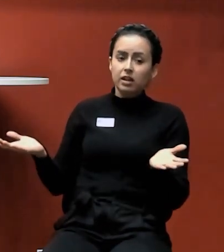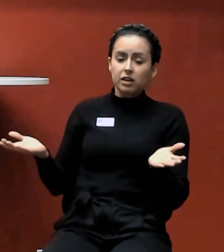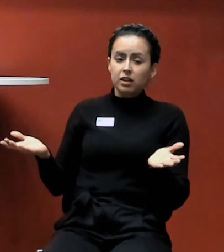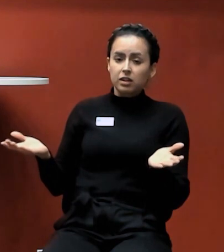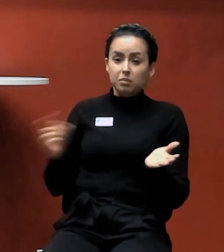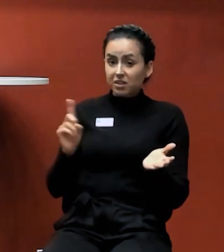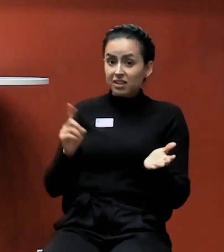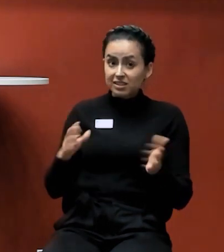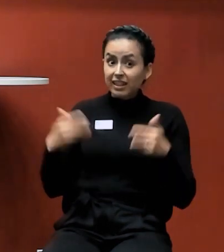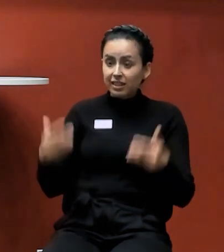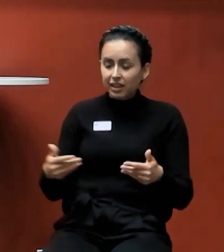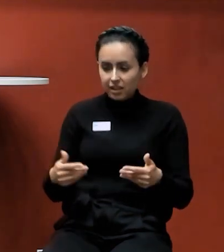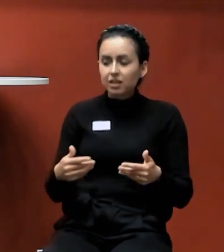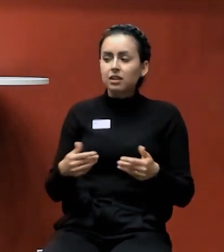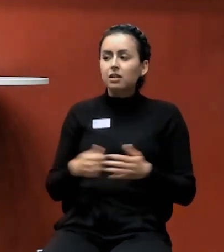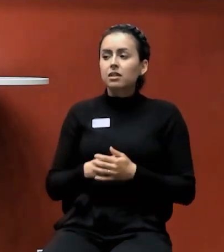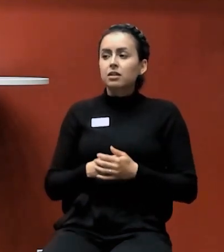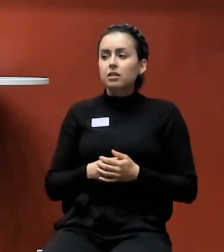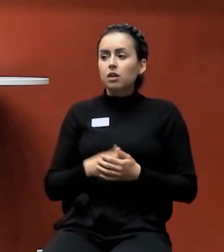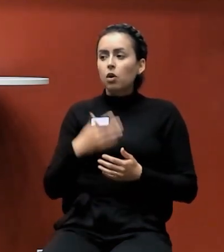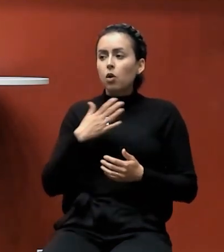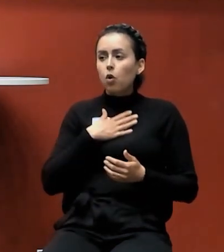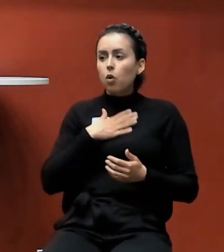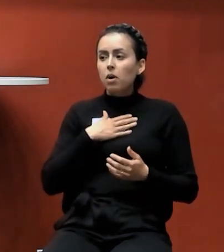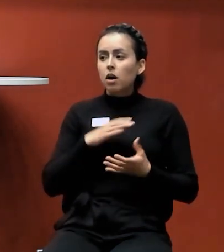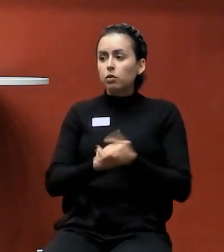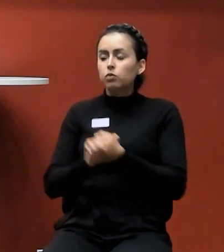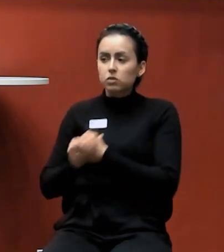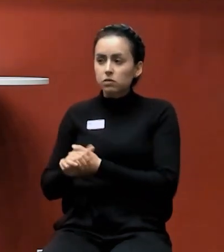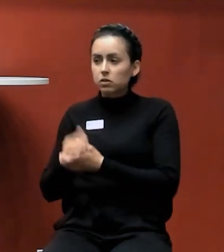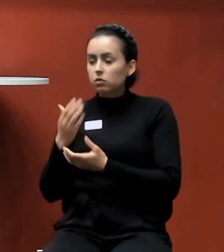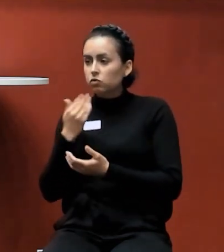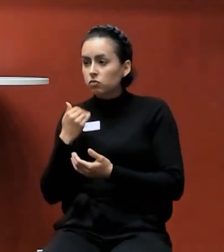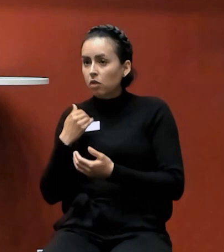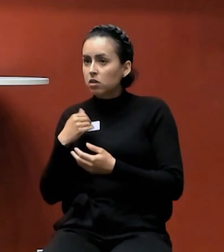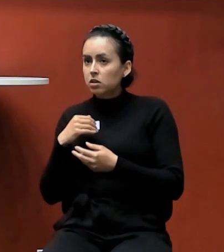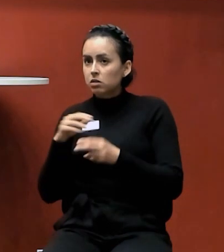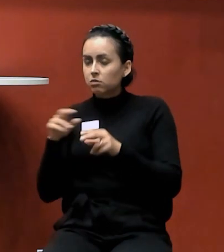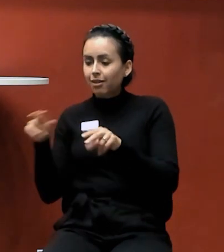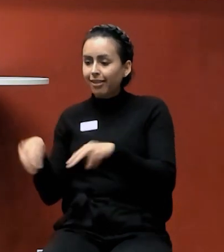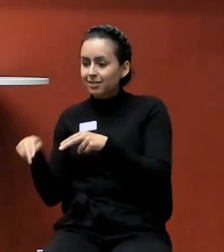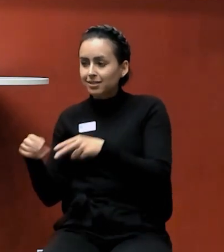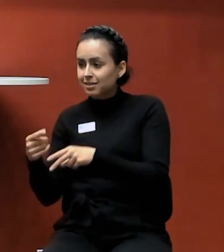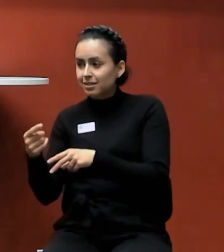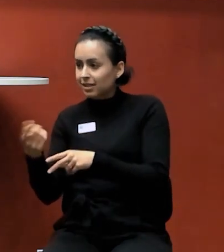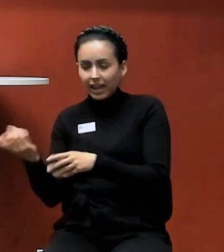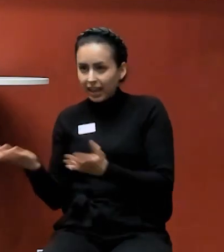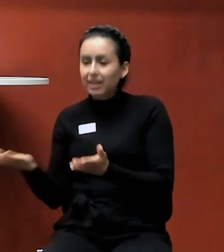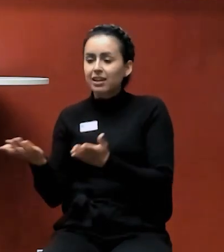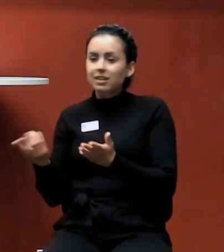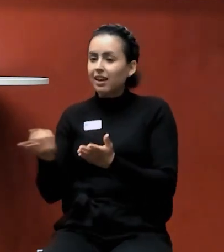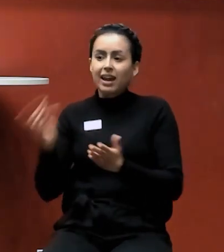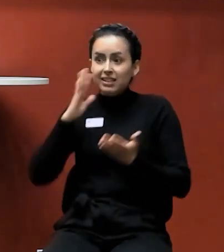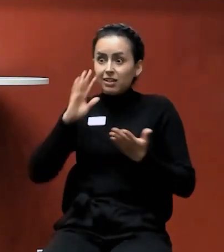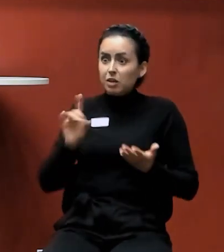gap. Like even my friends who are not in dance, they don't know what I'm doing. So I knew that,